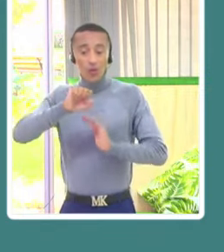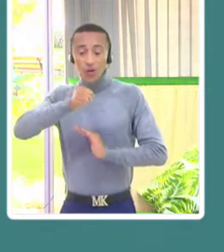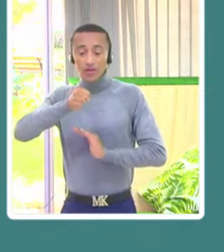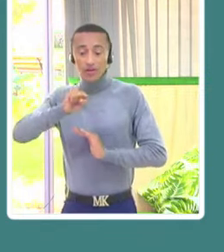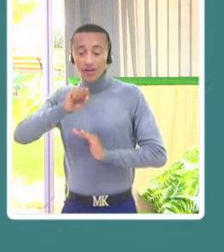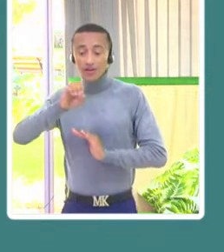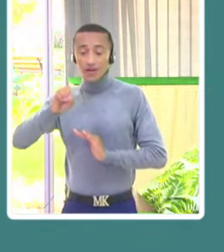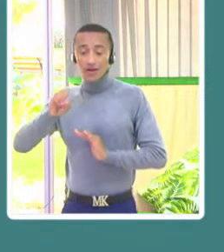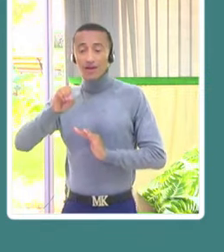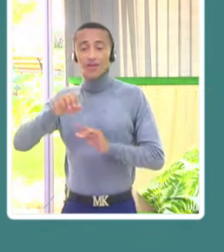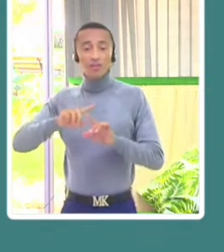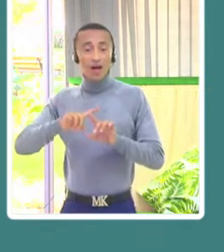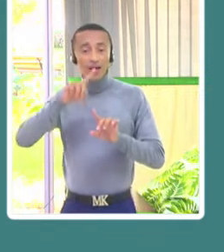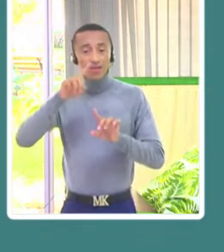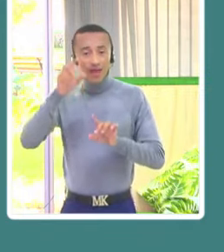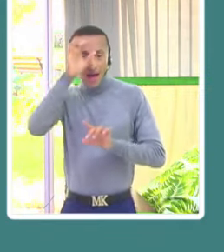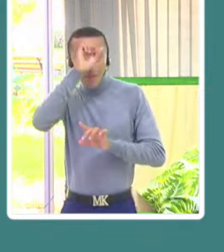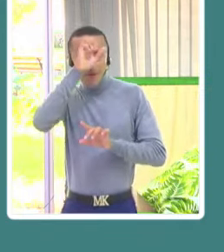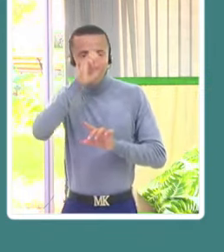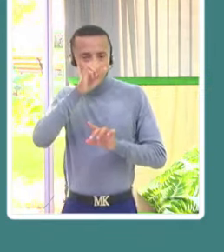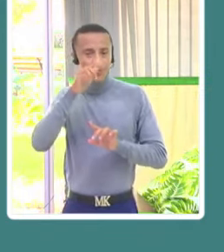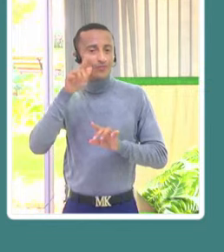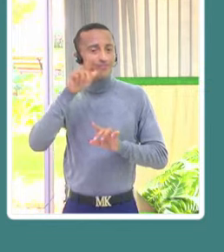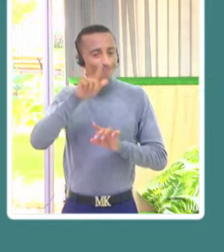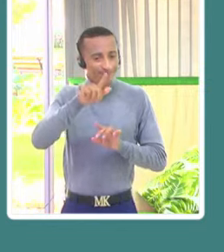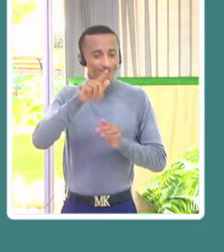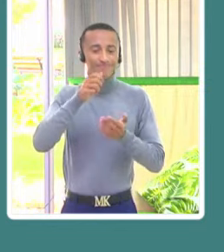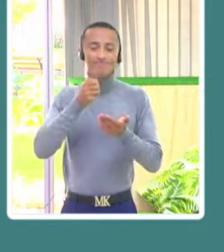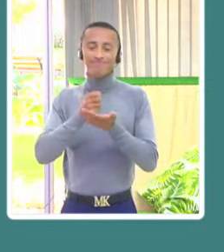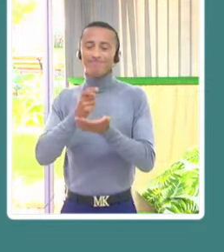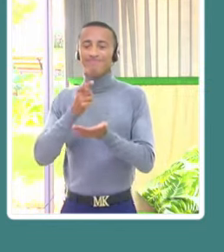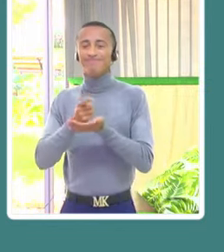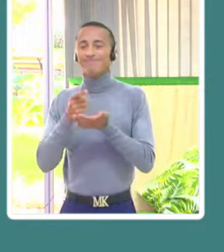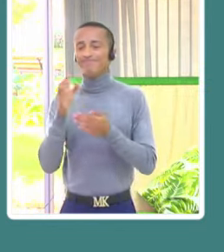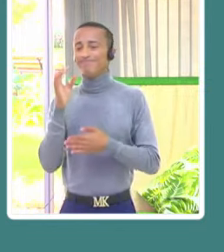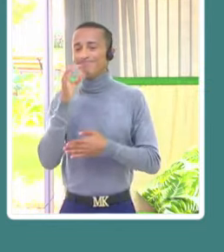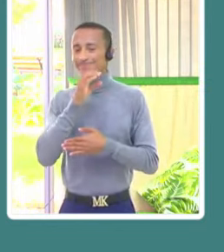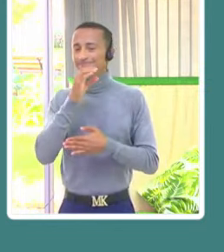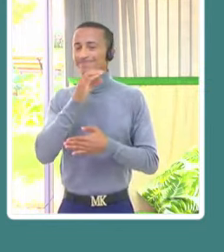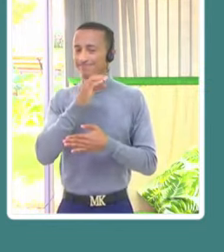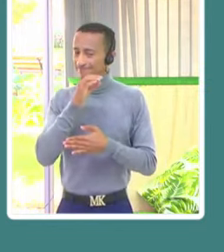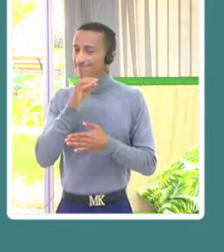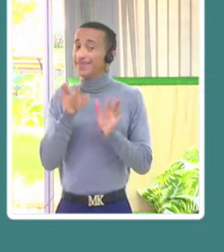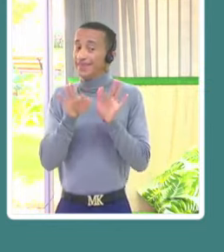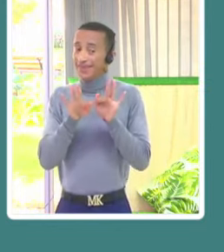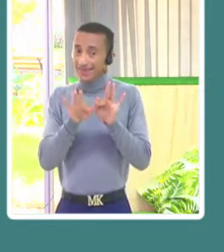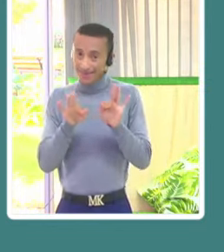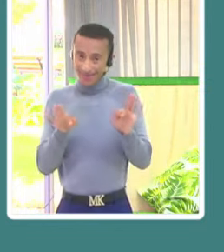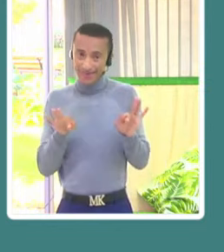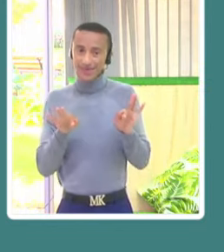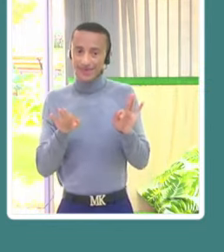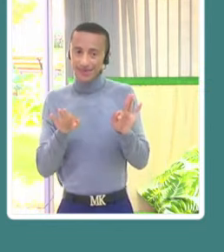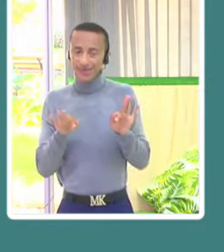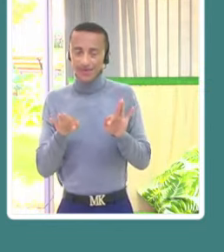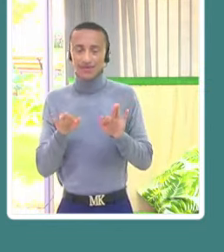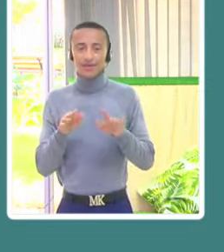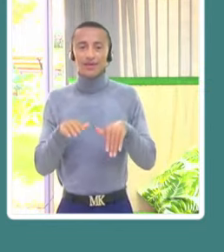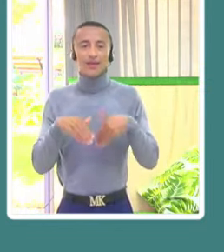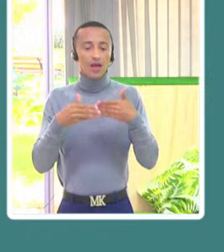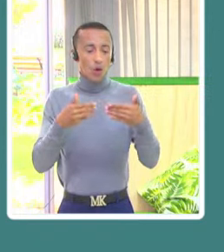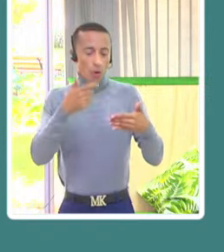it's quite impressive to see that. Not because I'm involved in making the system, but it was very nice to see her use